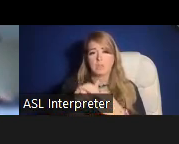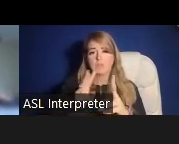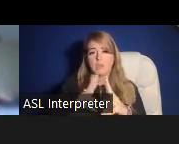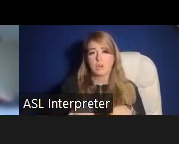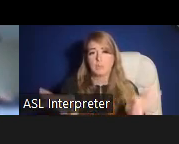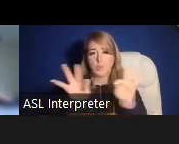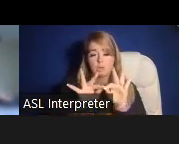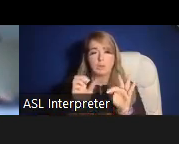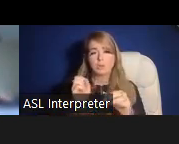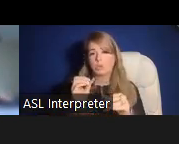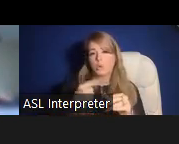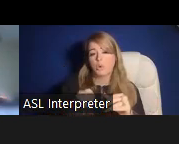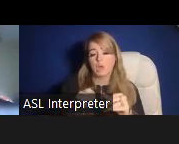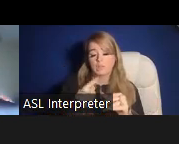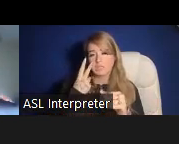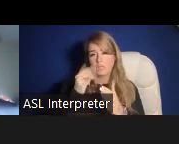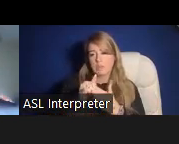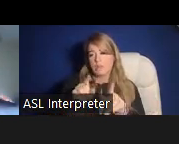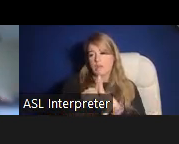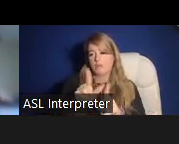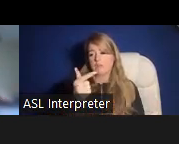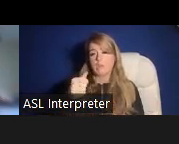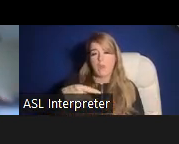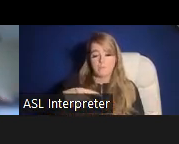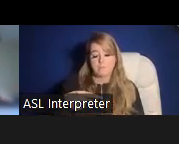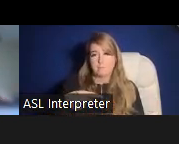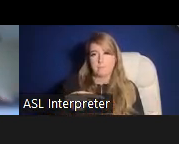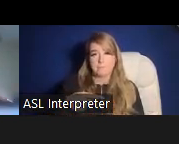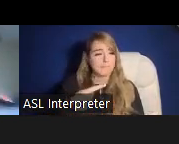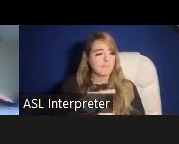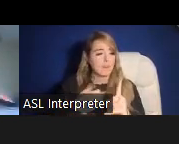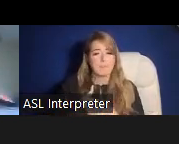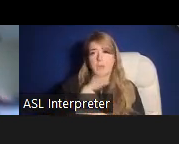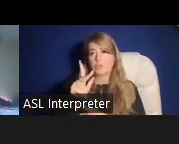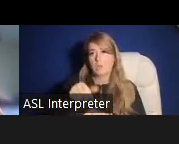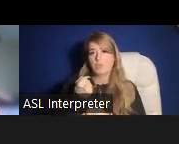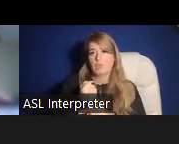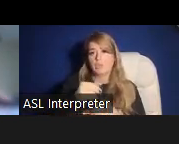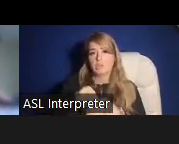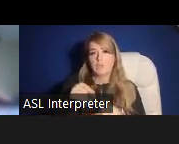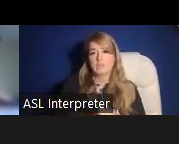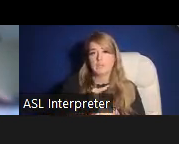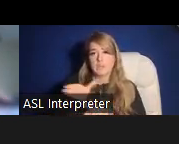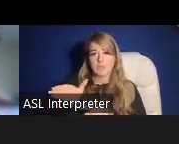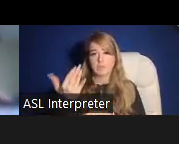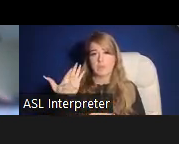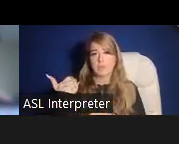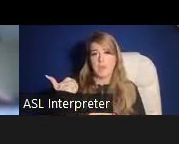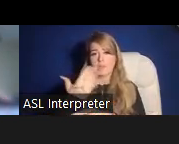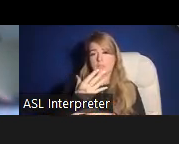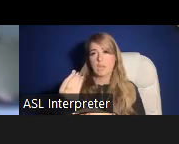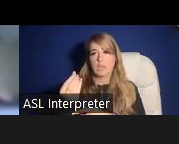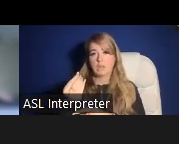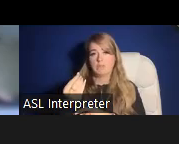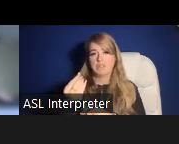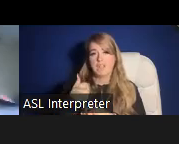important. So I see that as a gap from my 23 years in the field in the past, and I think that would